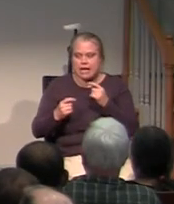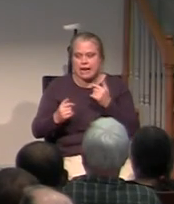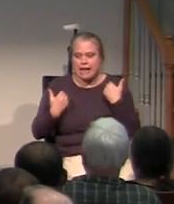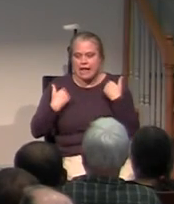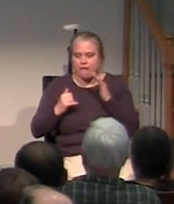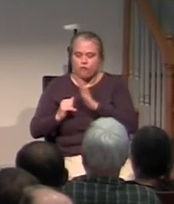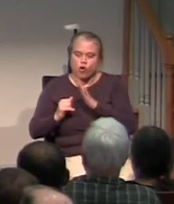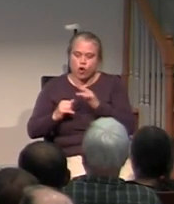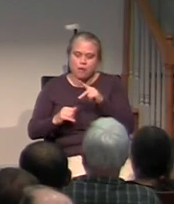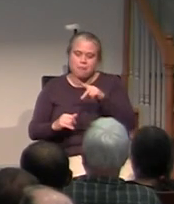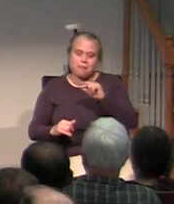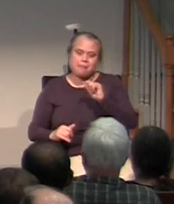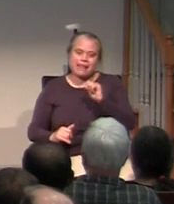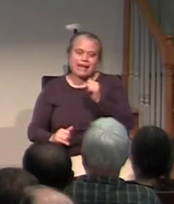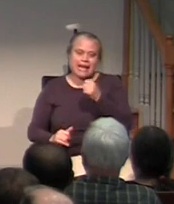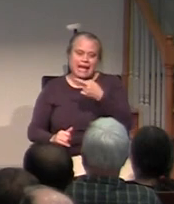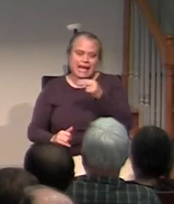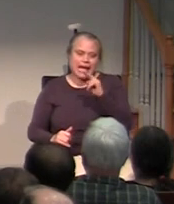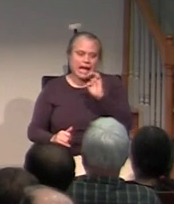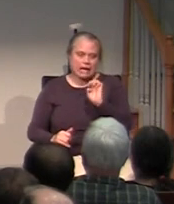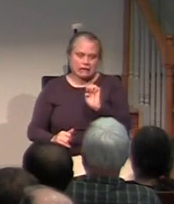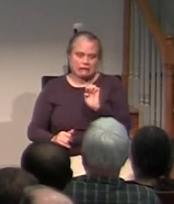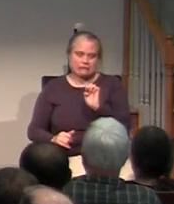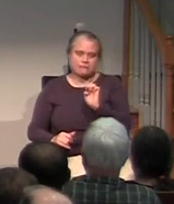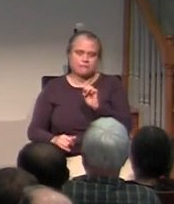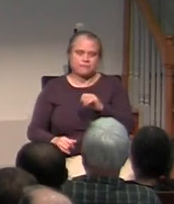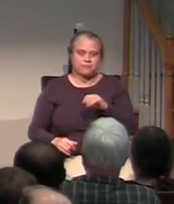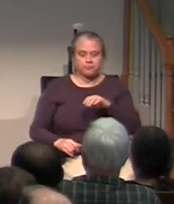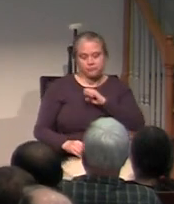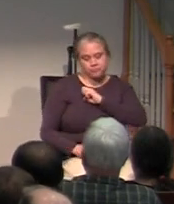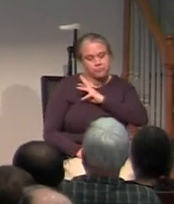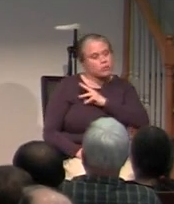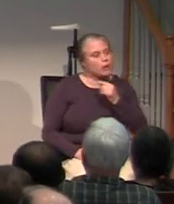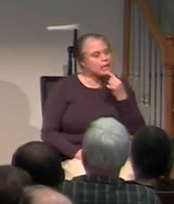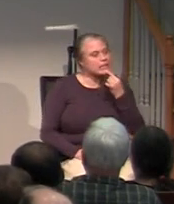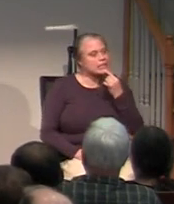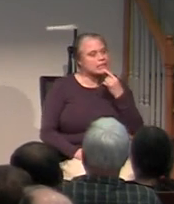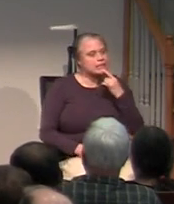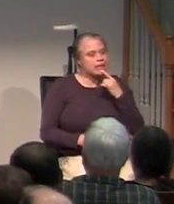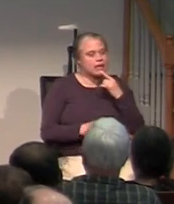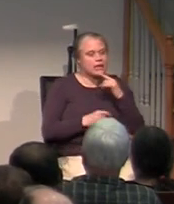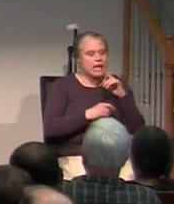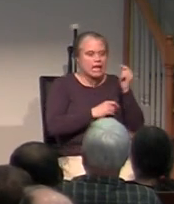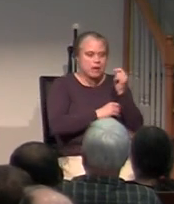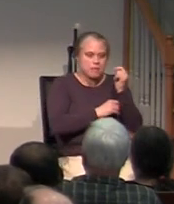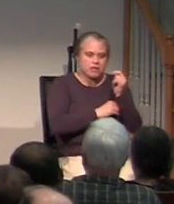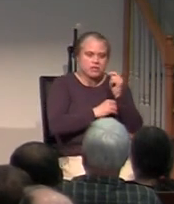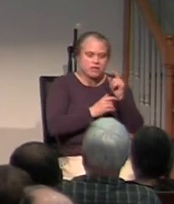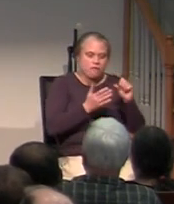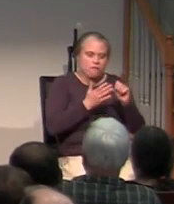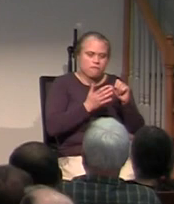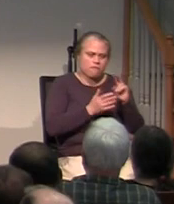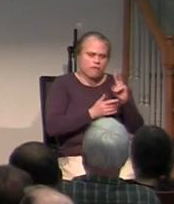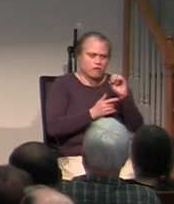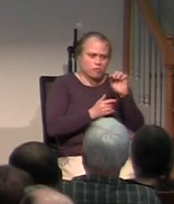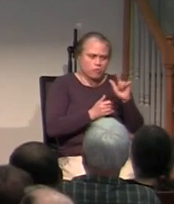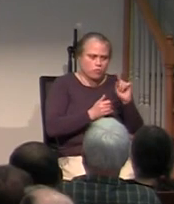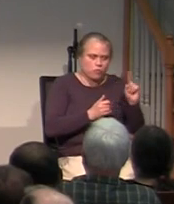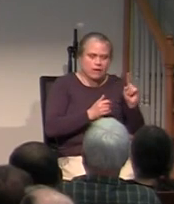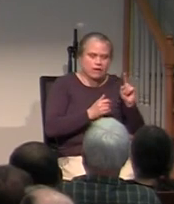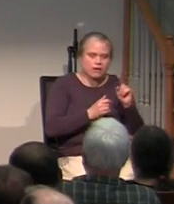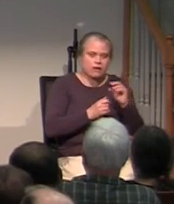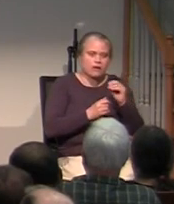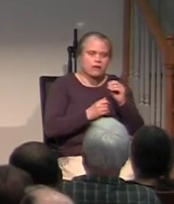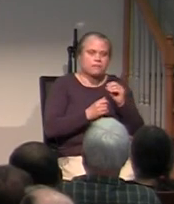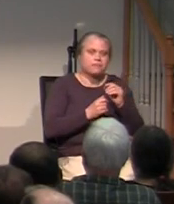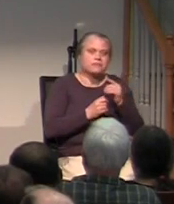14. Ellen White made this statement in the eighth volume of the Testimonies, page 118, that